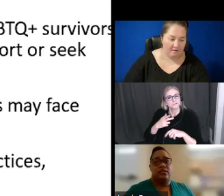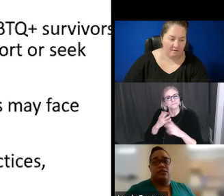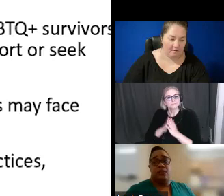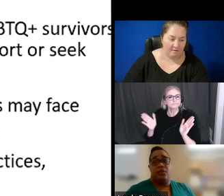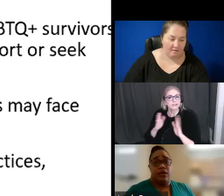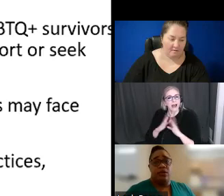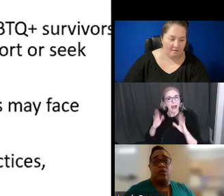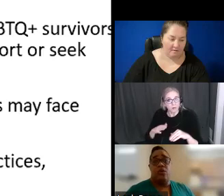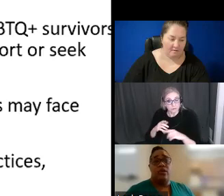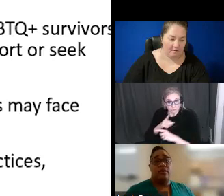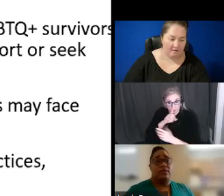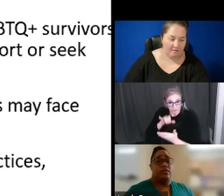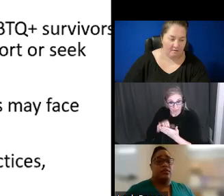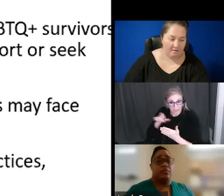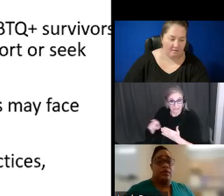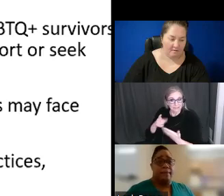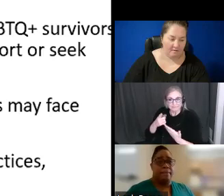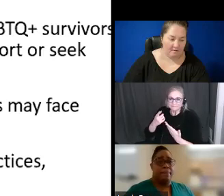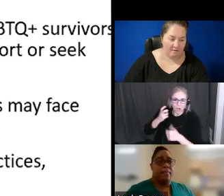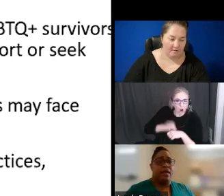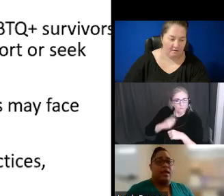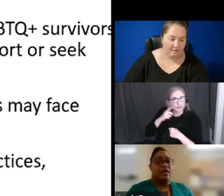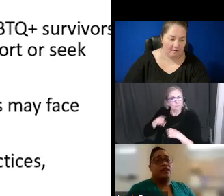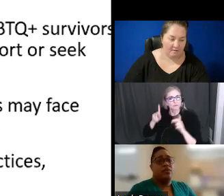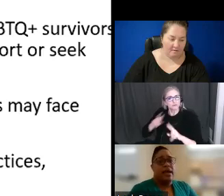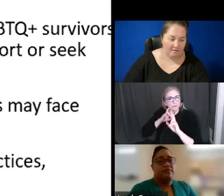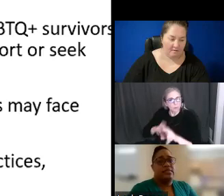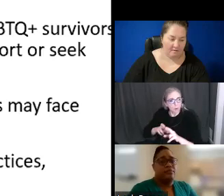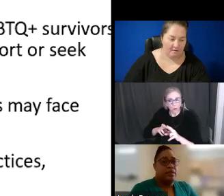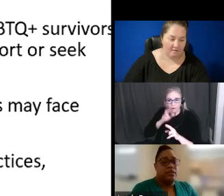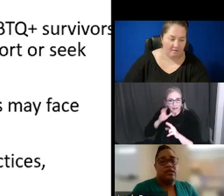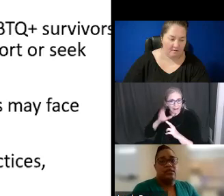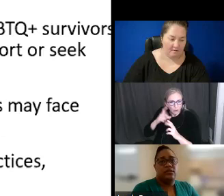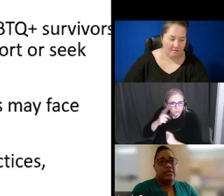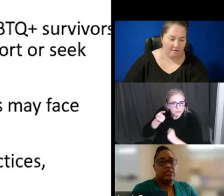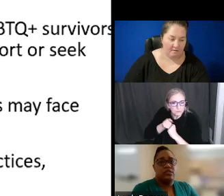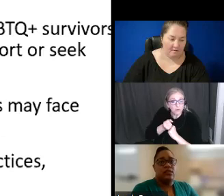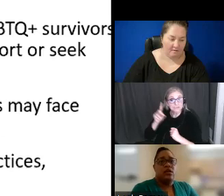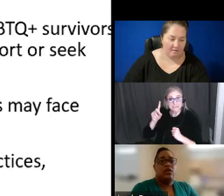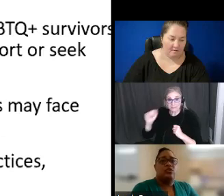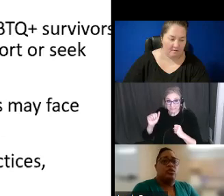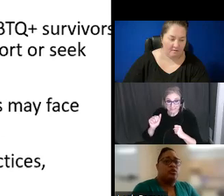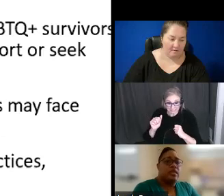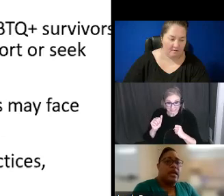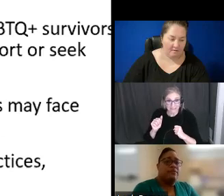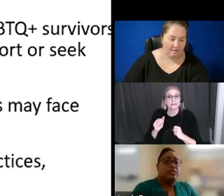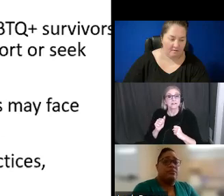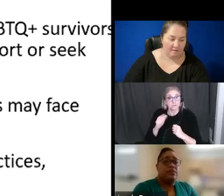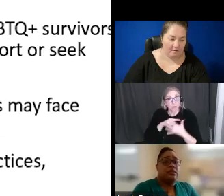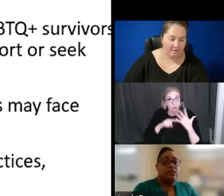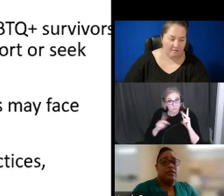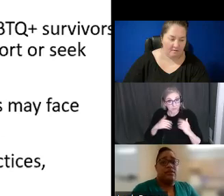their willingness to report or even seek support. And then you have disability considerations. So those that